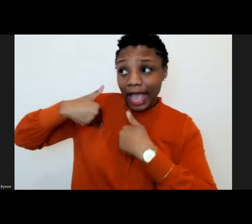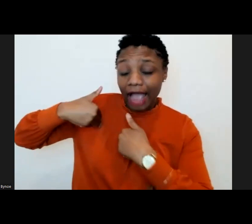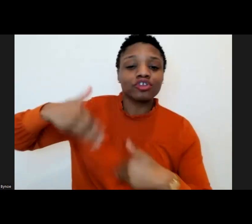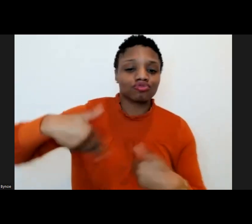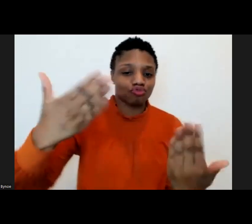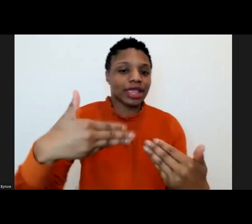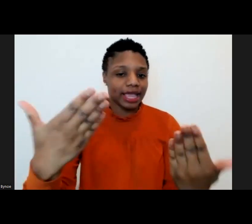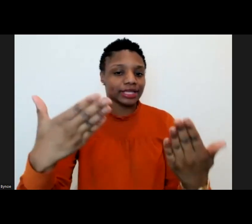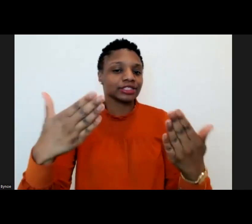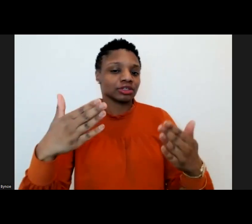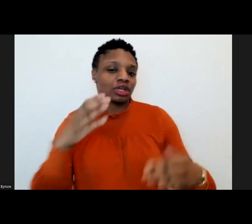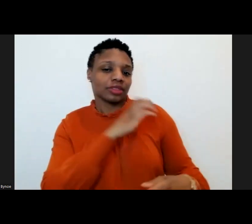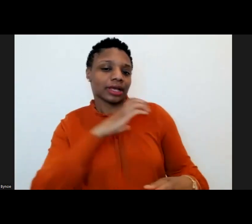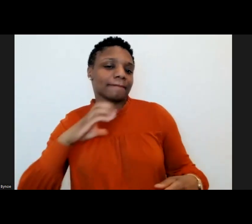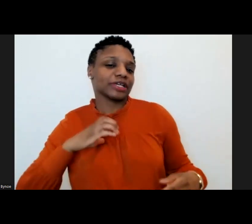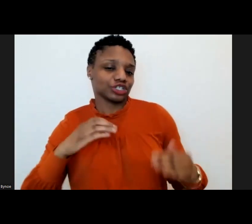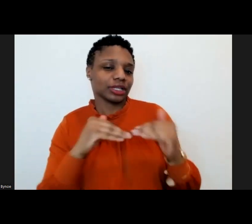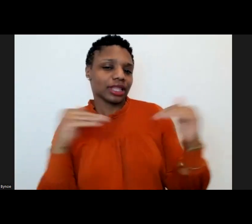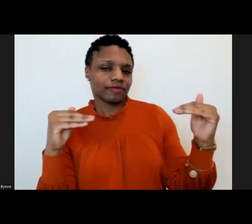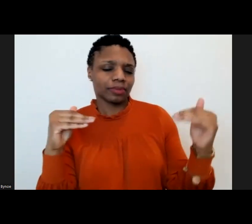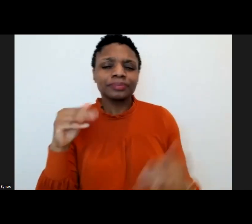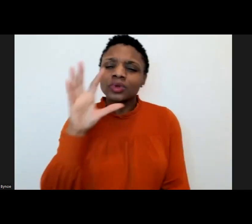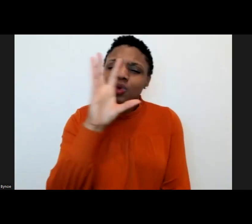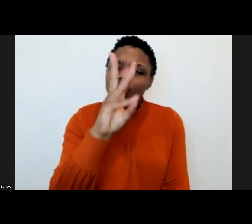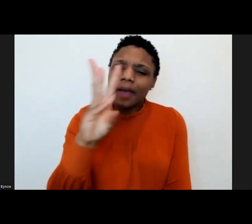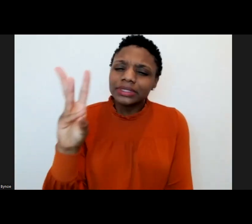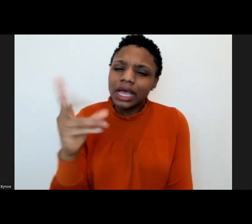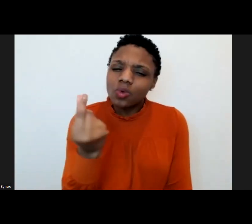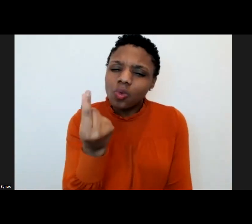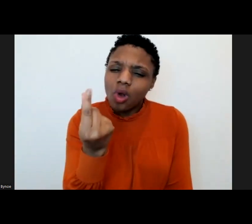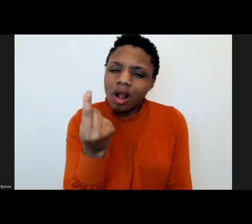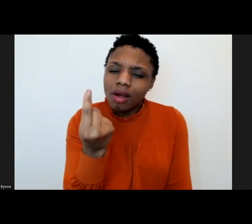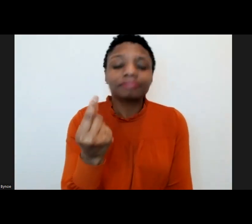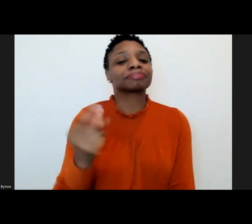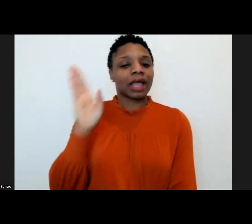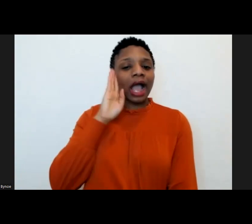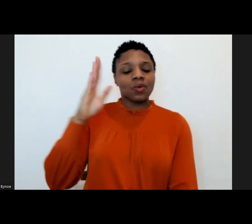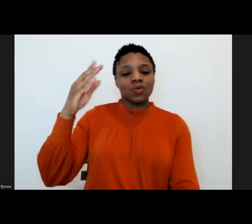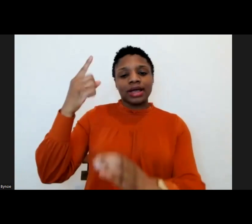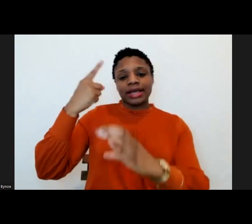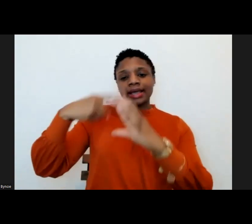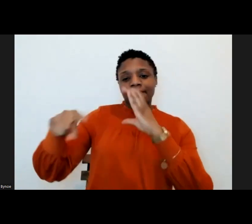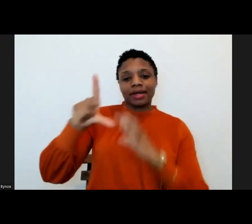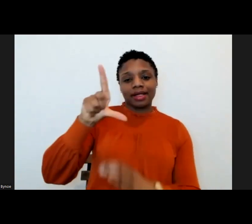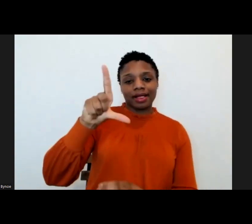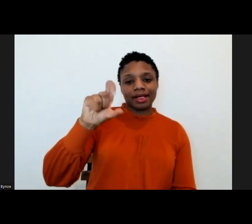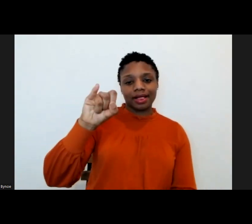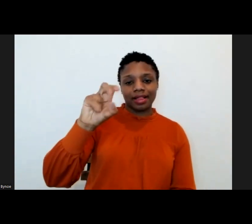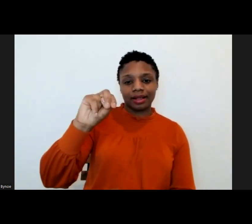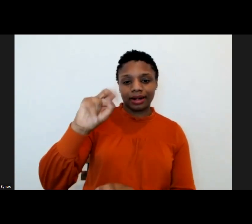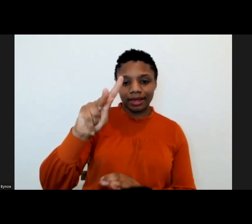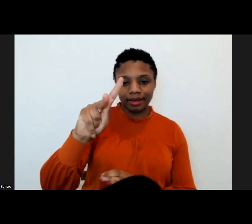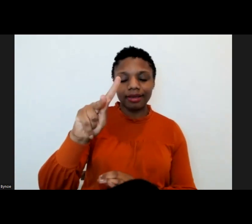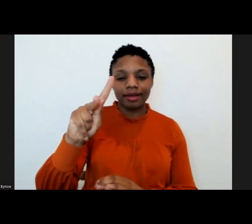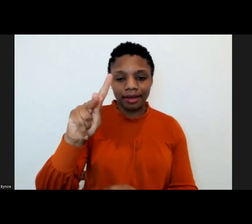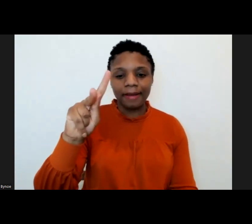And where is the website where we find information? I will send a link. I'll make sure that it's actually just a press release. So unfortunately, but I will send a